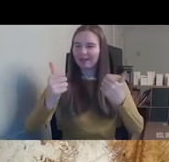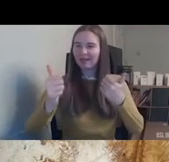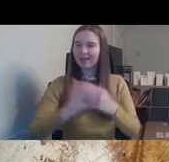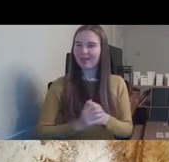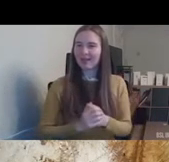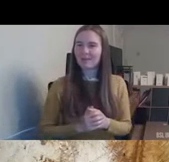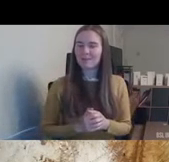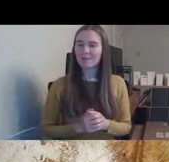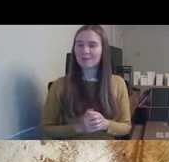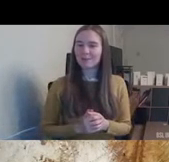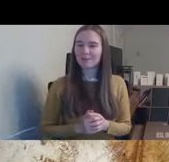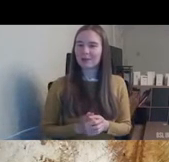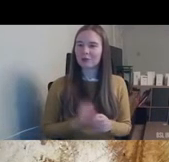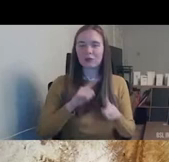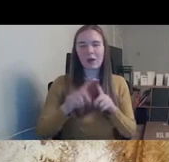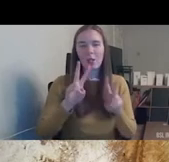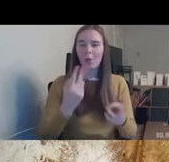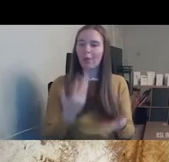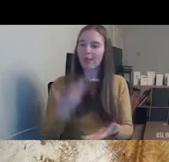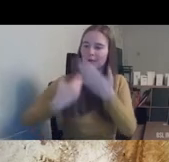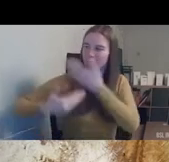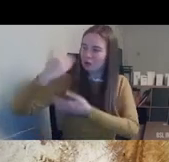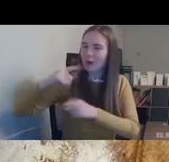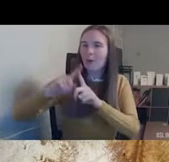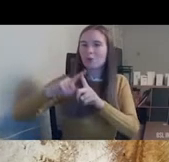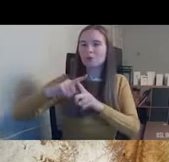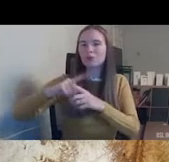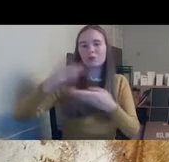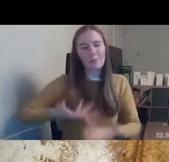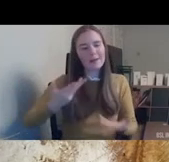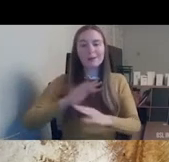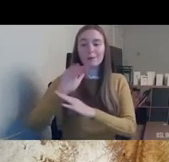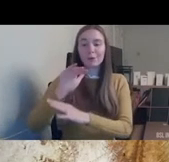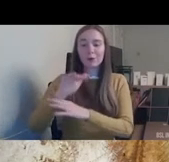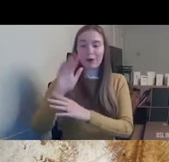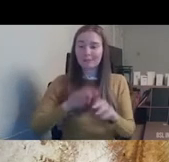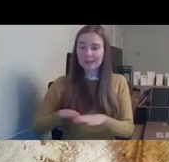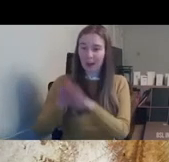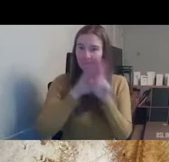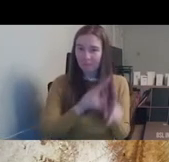to look into the past, but yet the present and the future. Thank you.